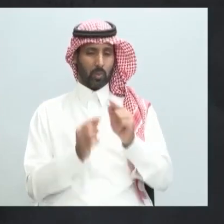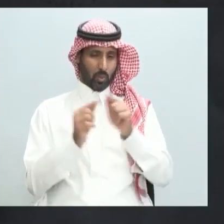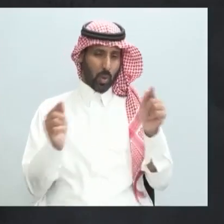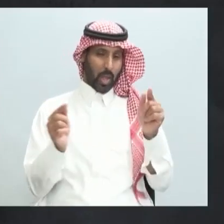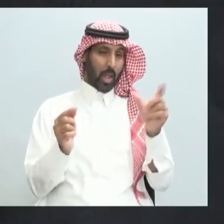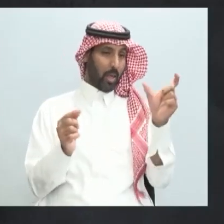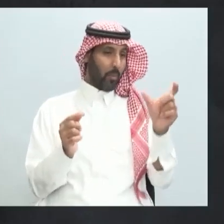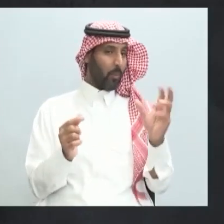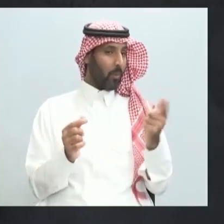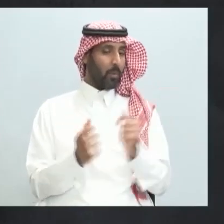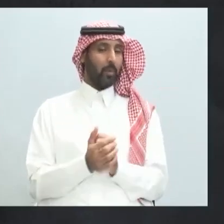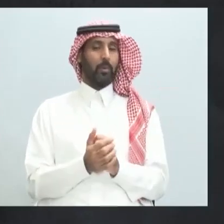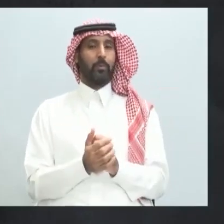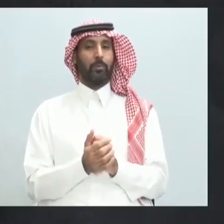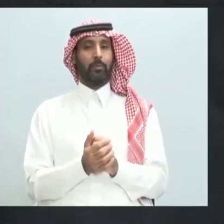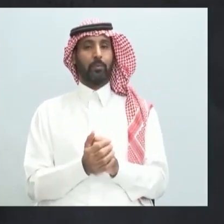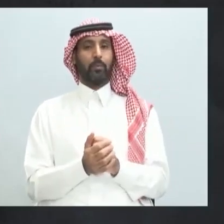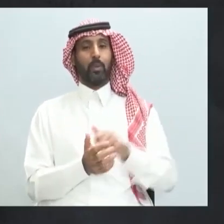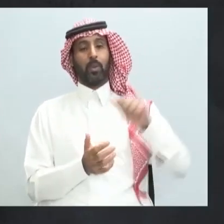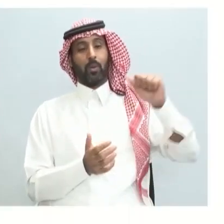word. Can you guess the word here?